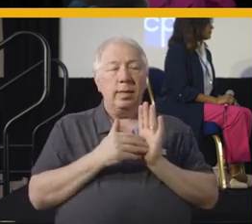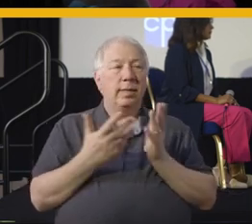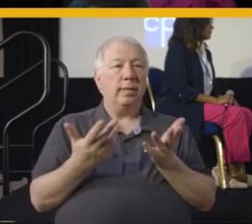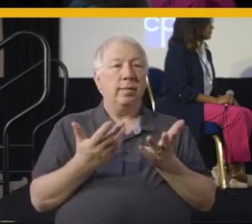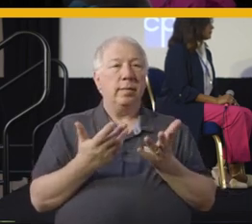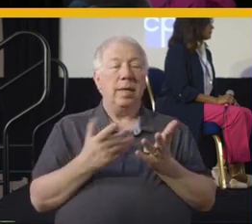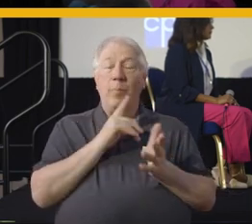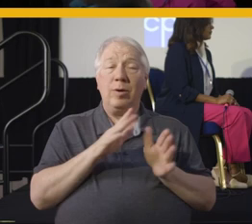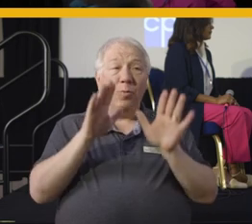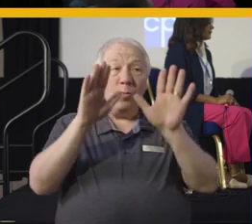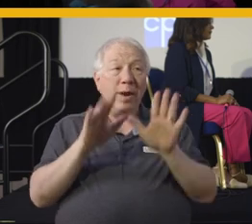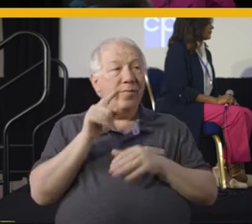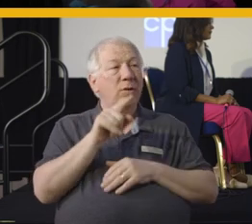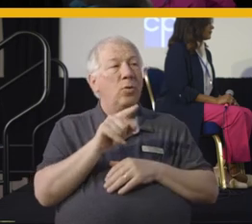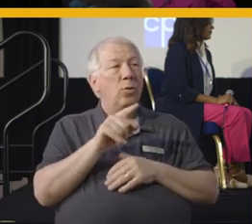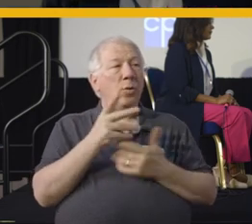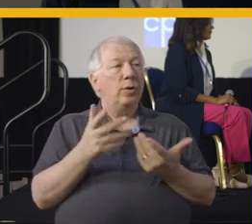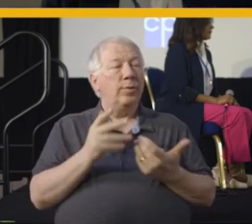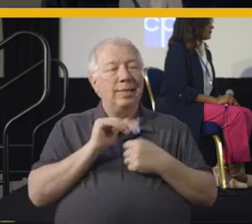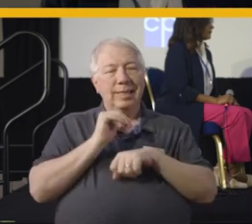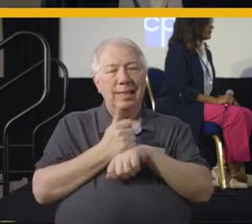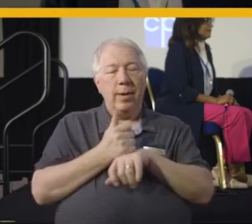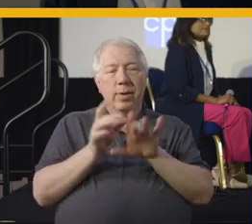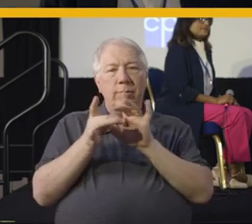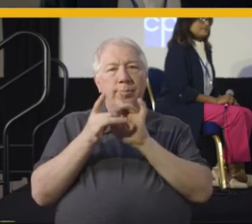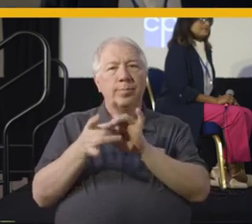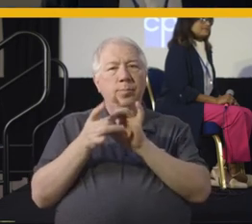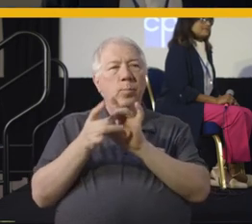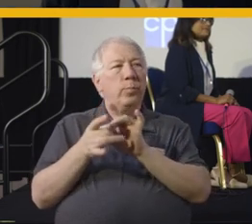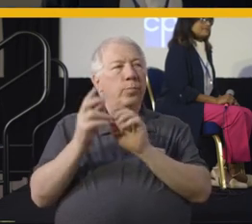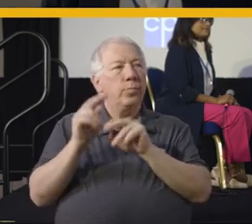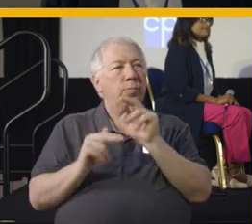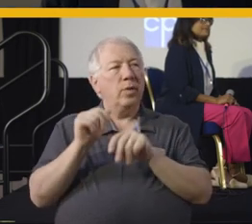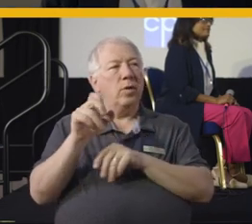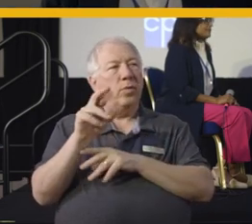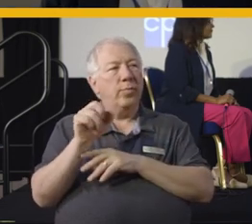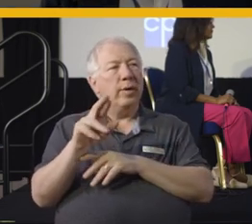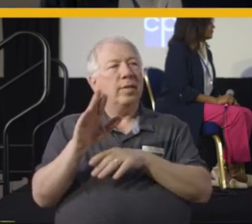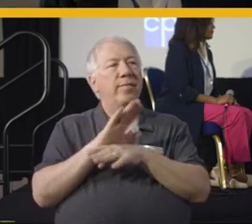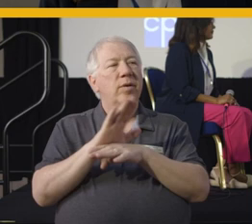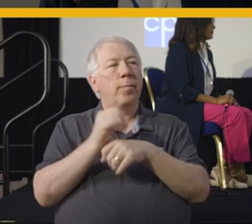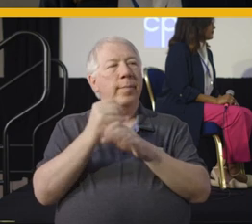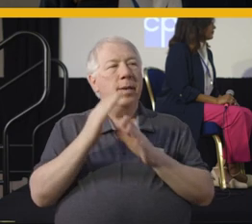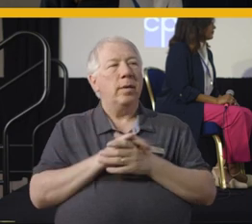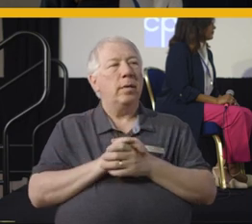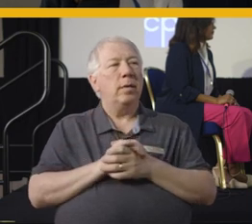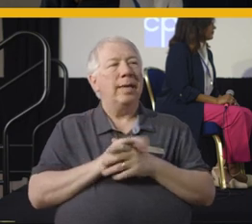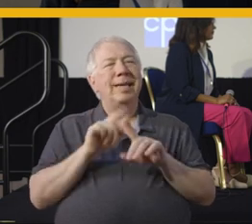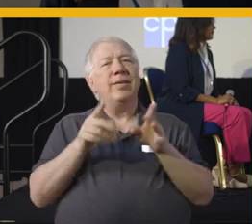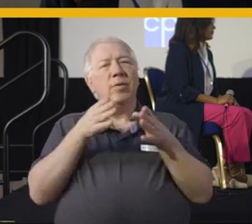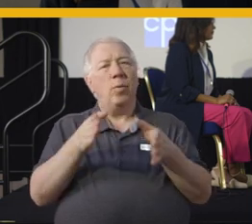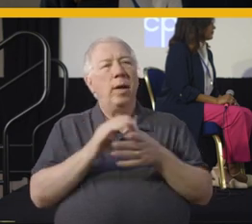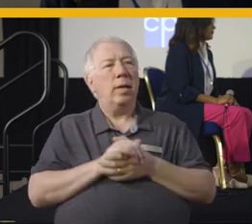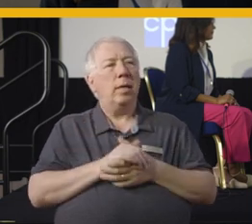it would be great for you to kind of set up a relationship to build your career as a filmmaker in a different